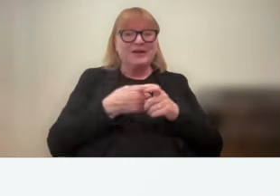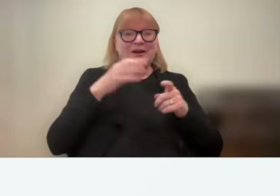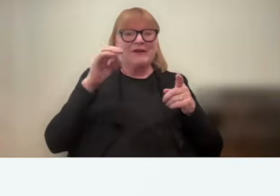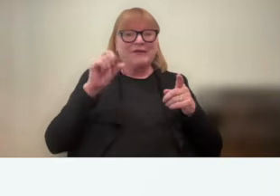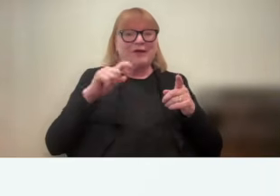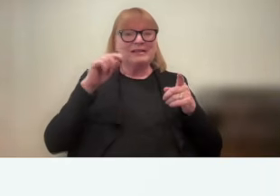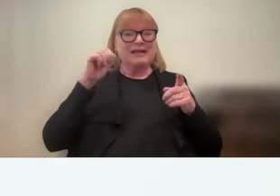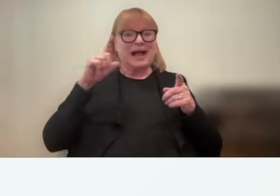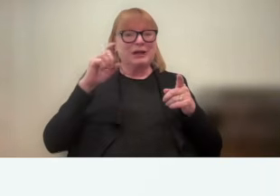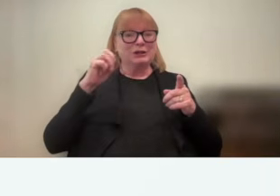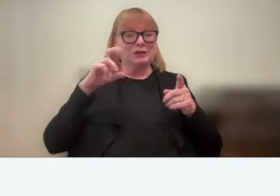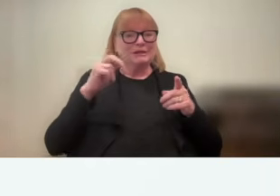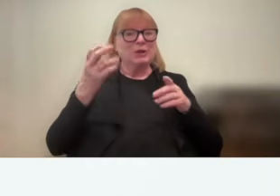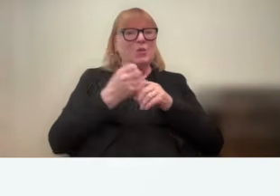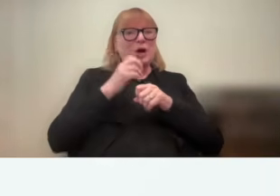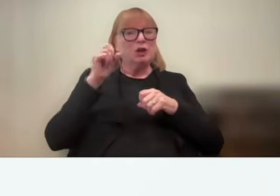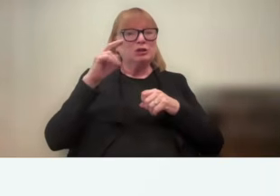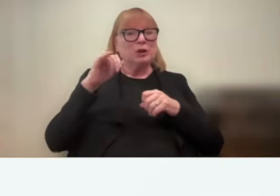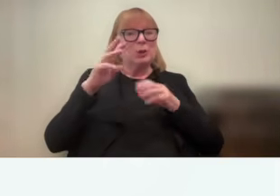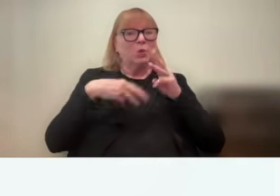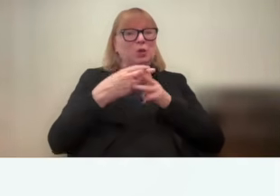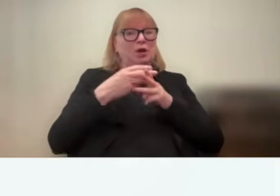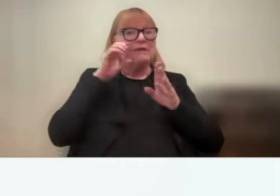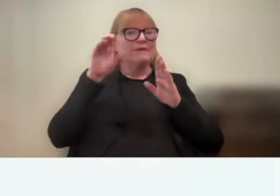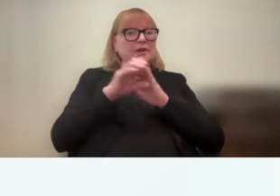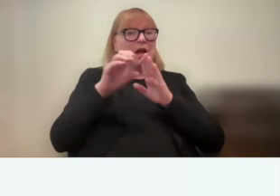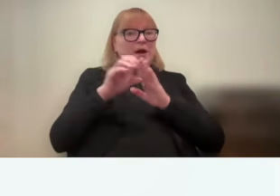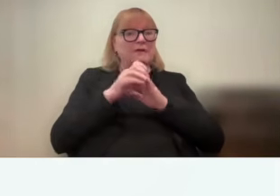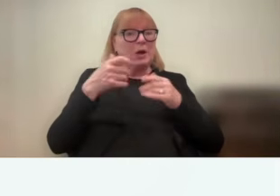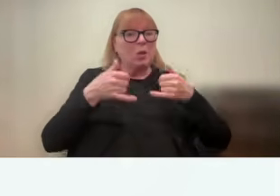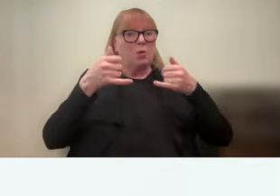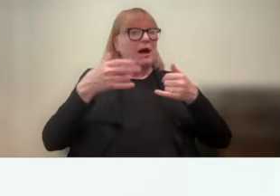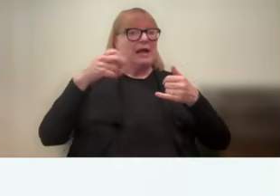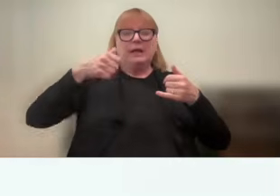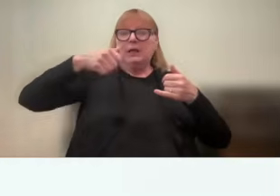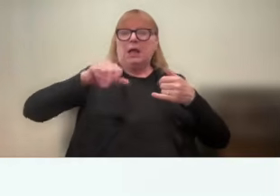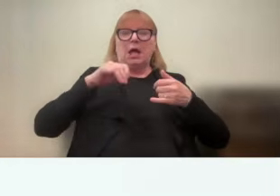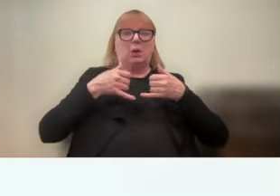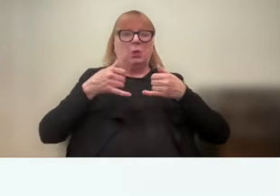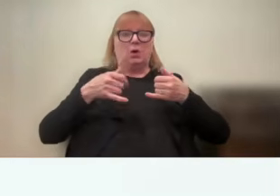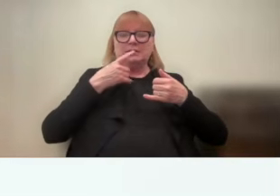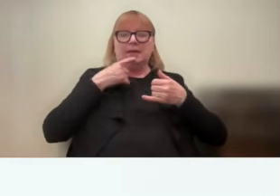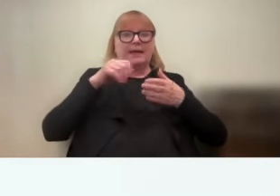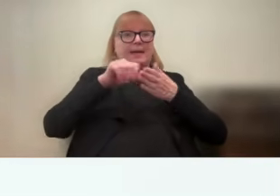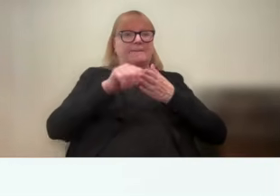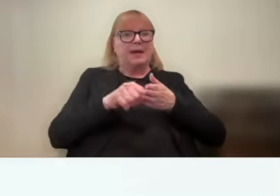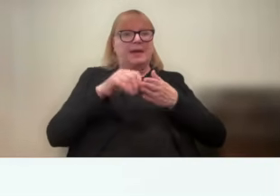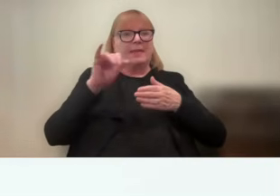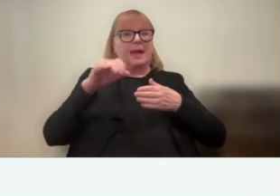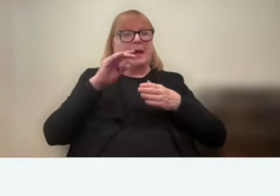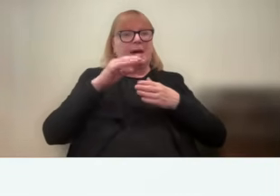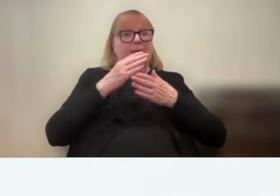won in 2023 the Sony World Photography Award. He declined the award, emphasizing that the piece was